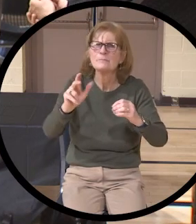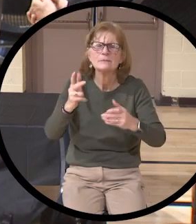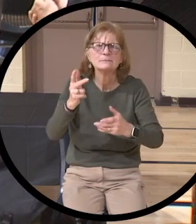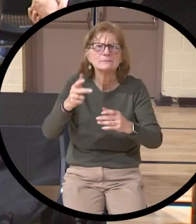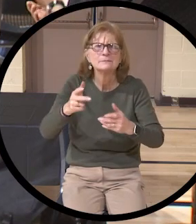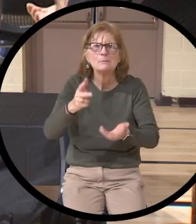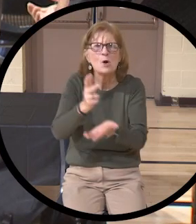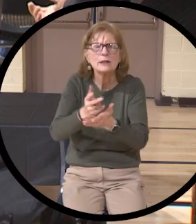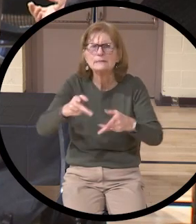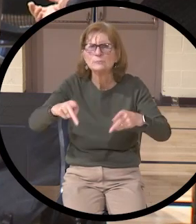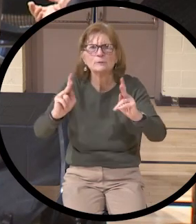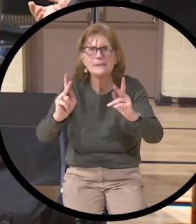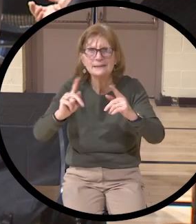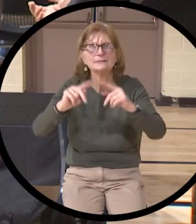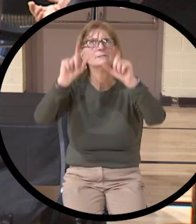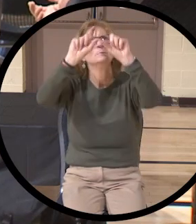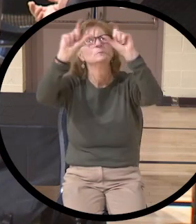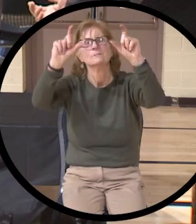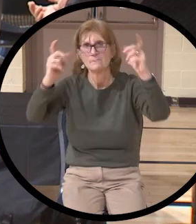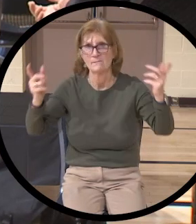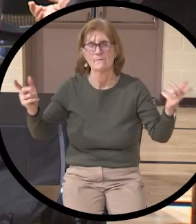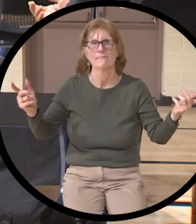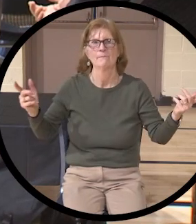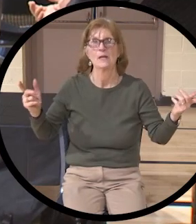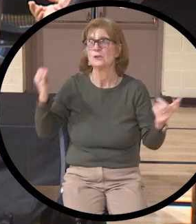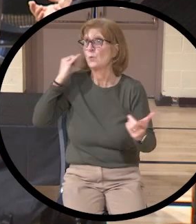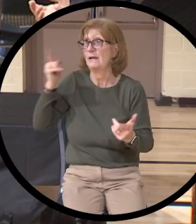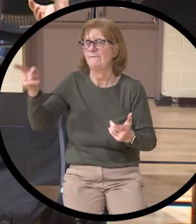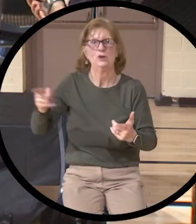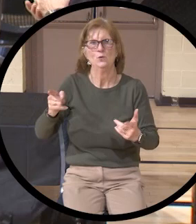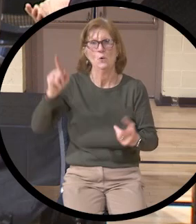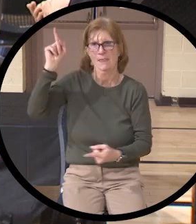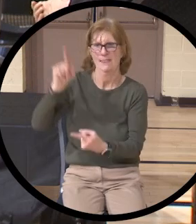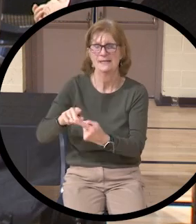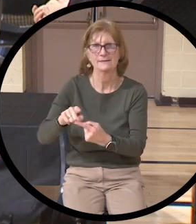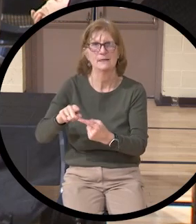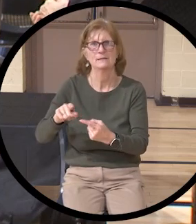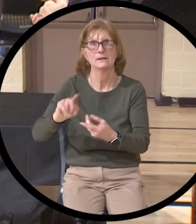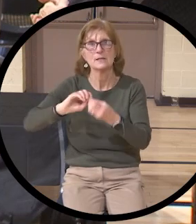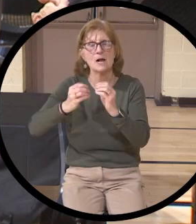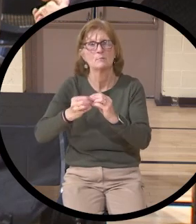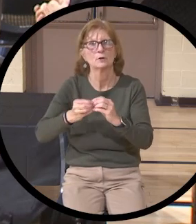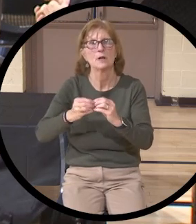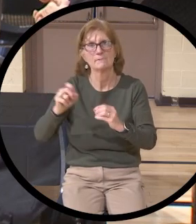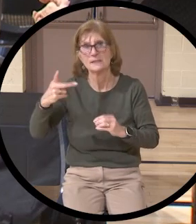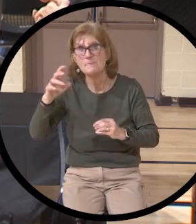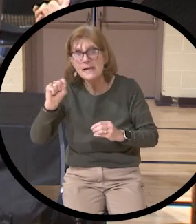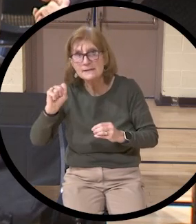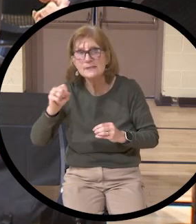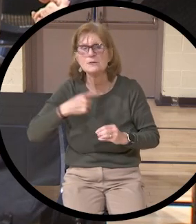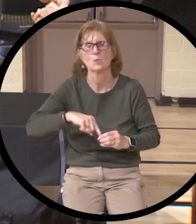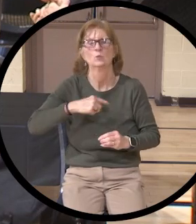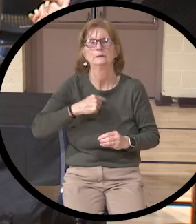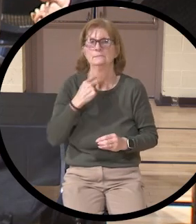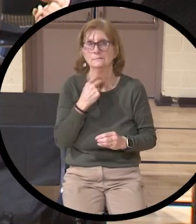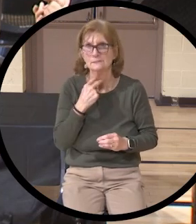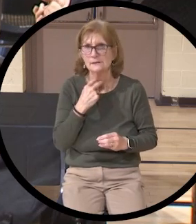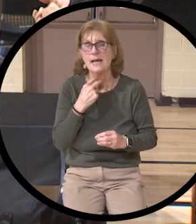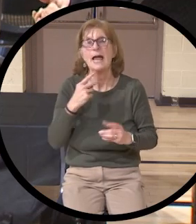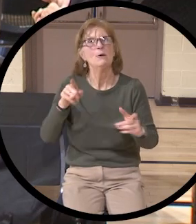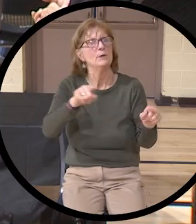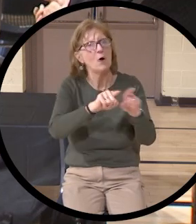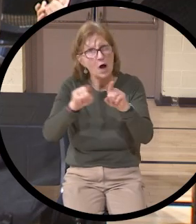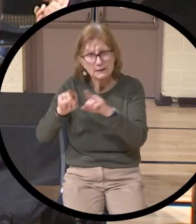You take off of this line, people they don't have enough parking where they can park. And we have a lot of kids walking in